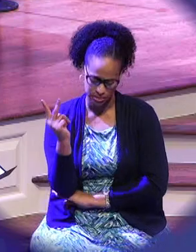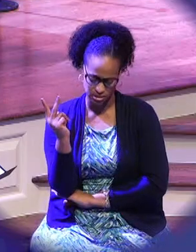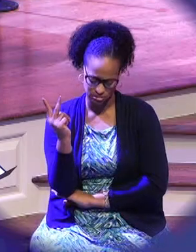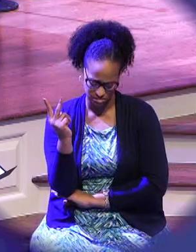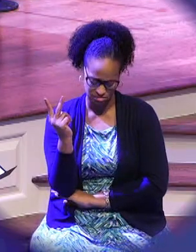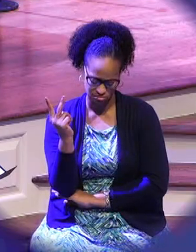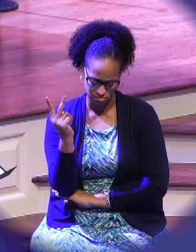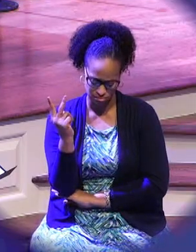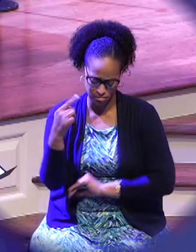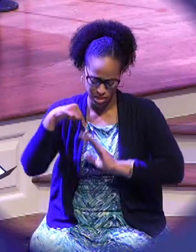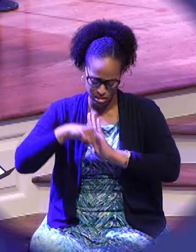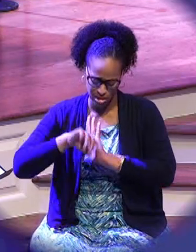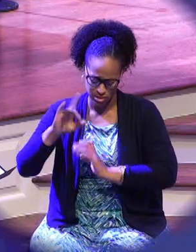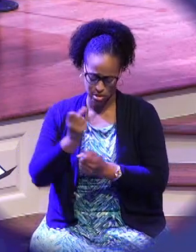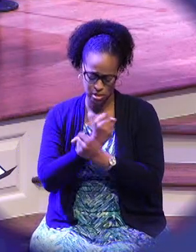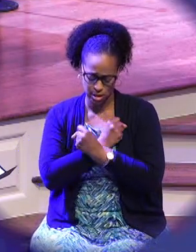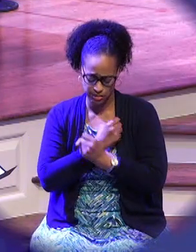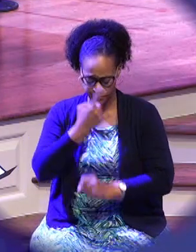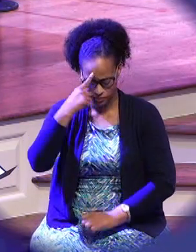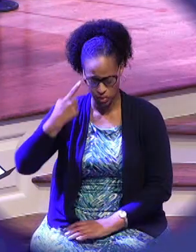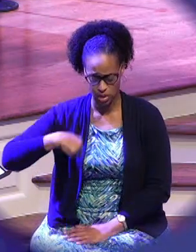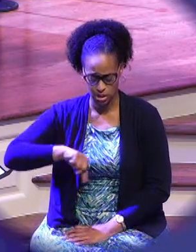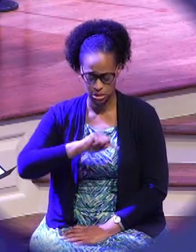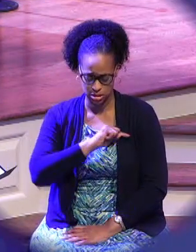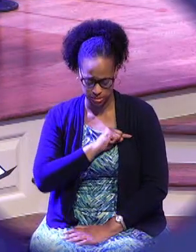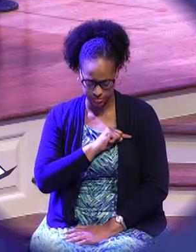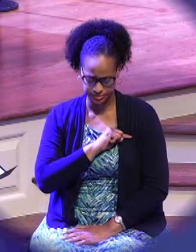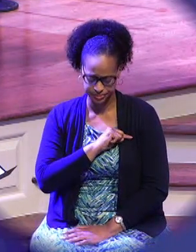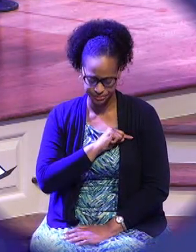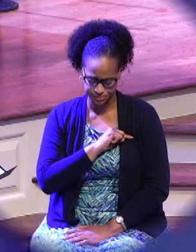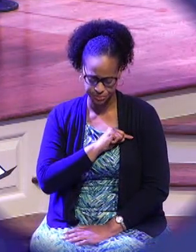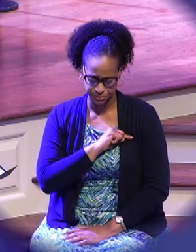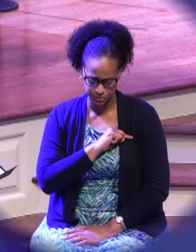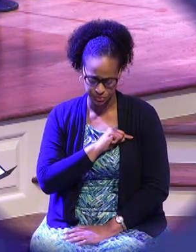of the depths of your love for us,